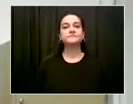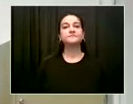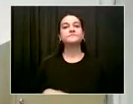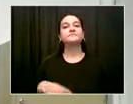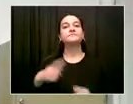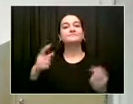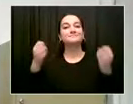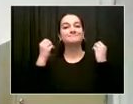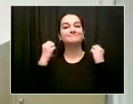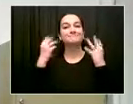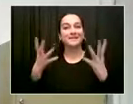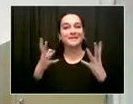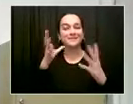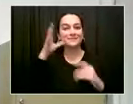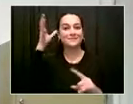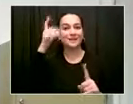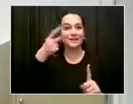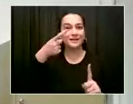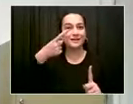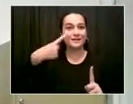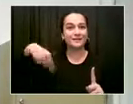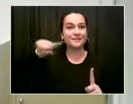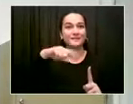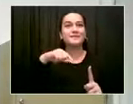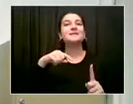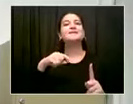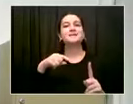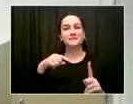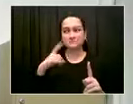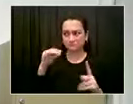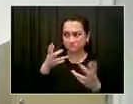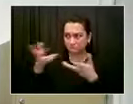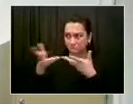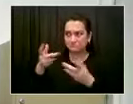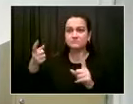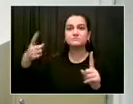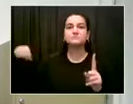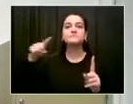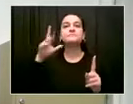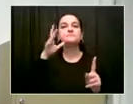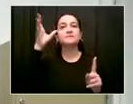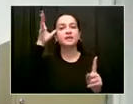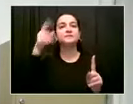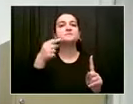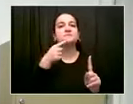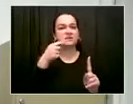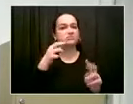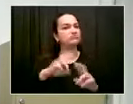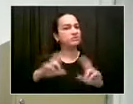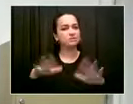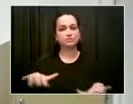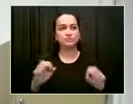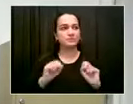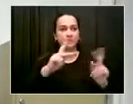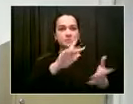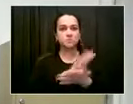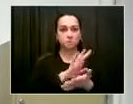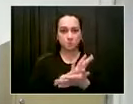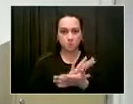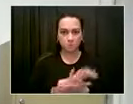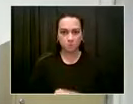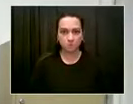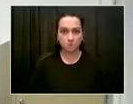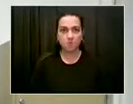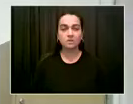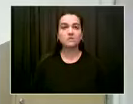this morning, this is our day. And we know, and I've said to you over and over again, I know that we have to continue to be in